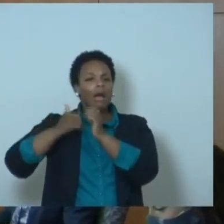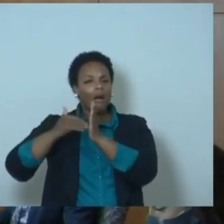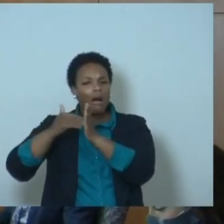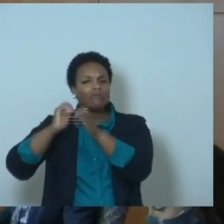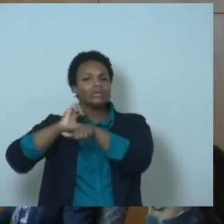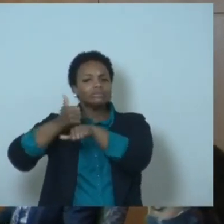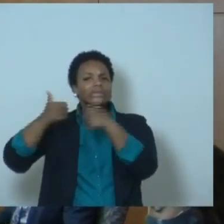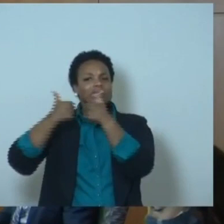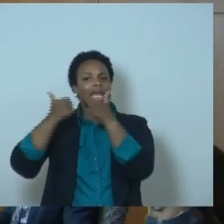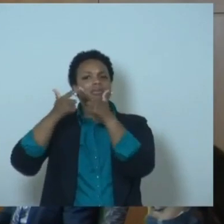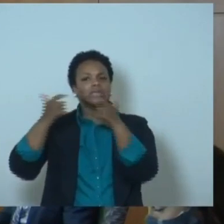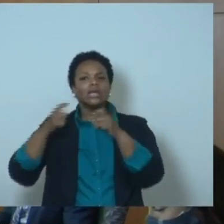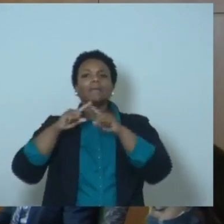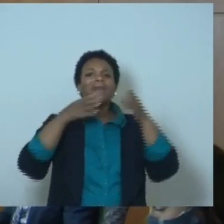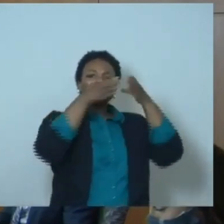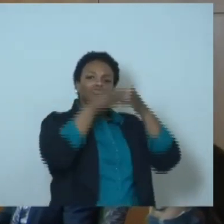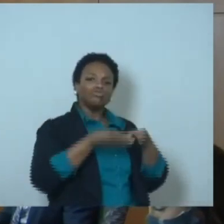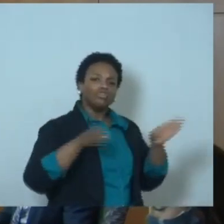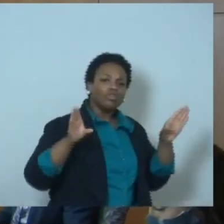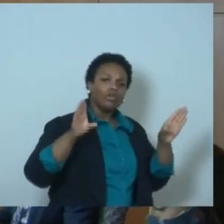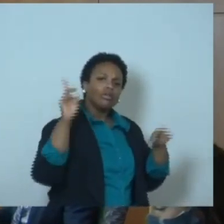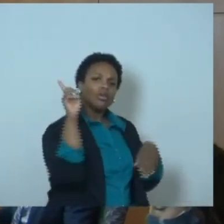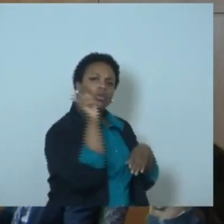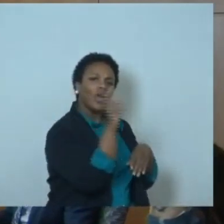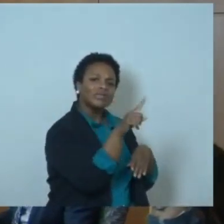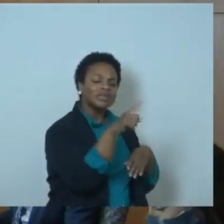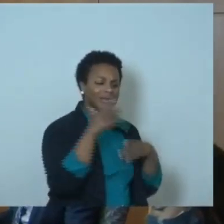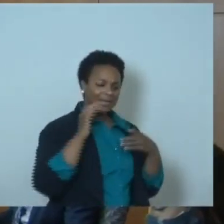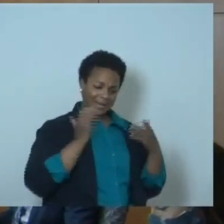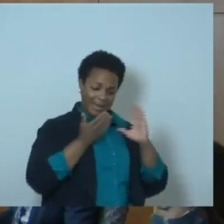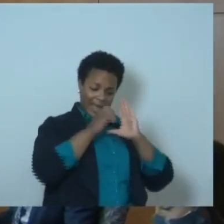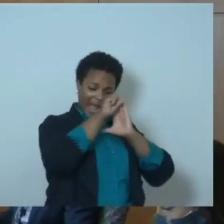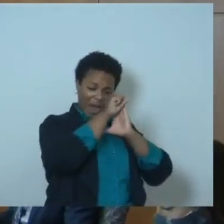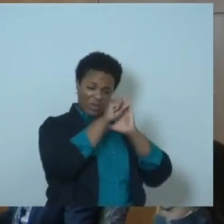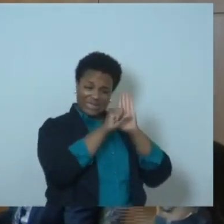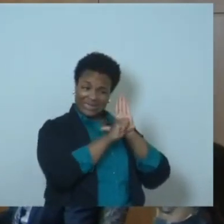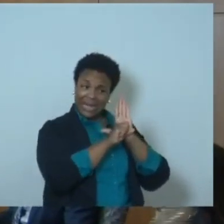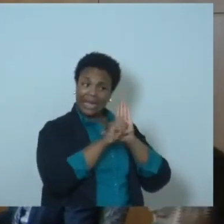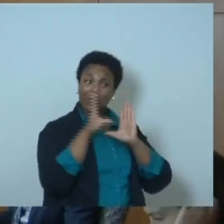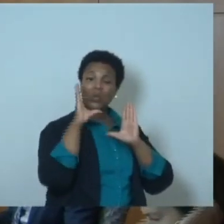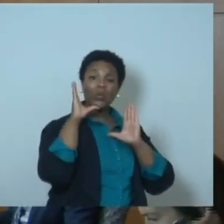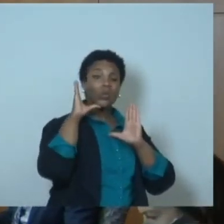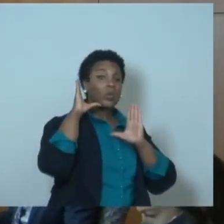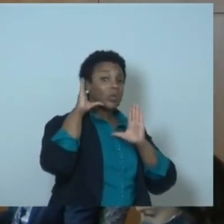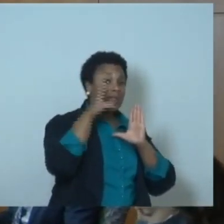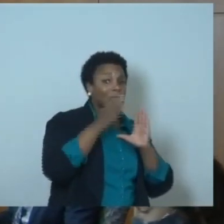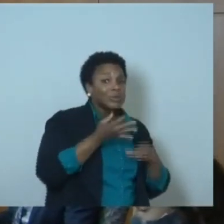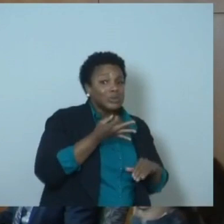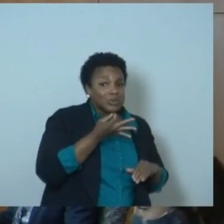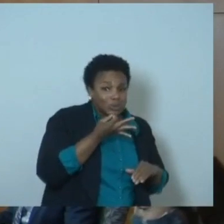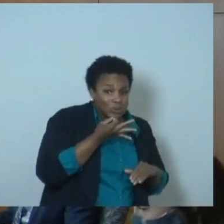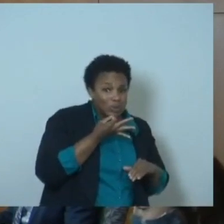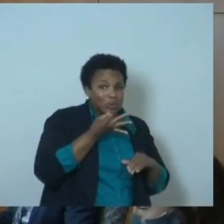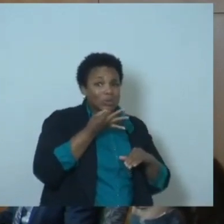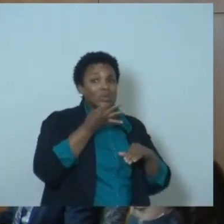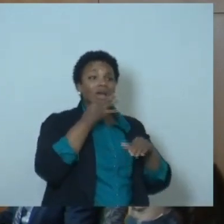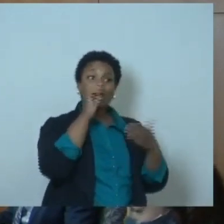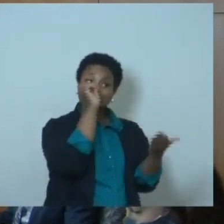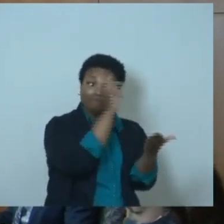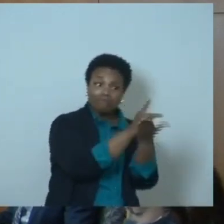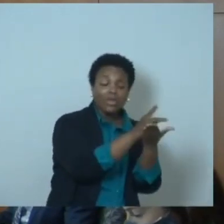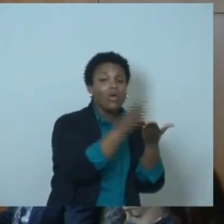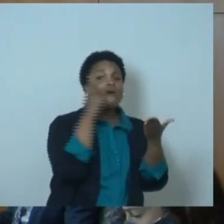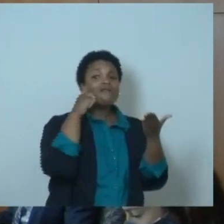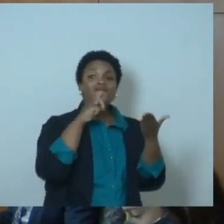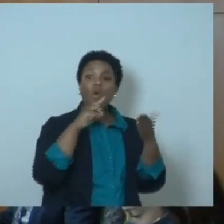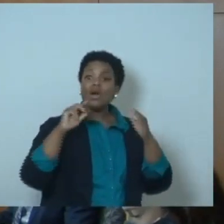state seemingly on track at all to have any kind of sporting event, gatherings, or concerts this summer? We get